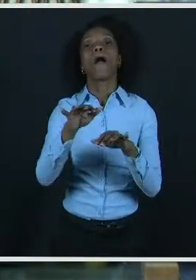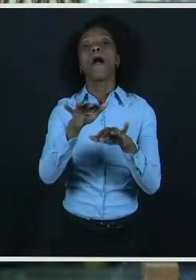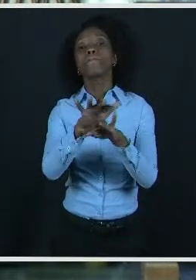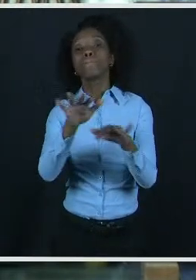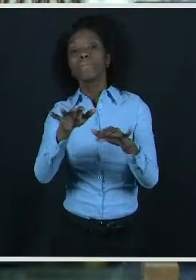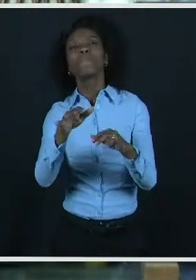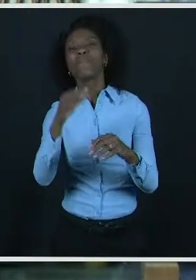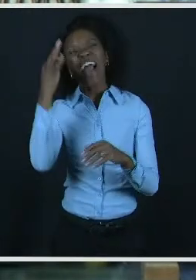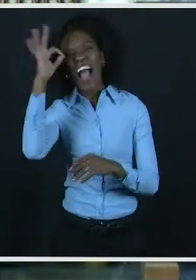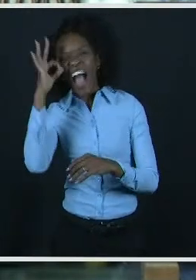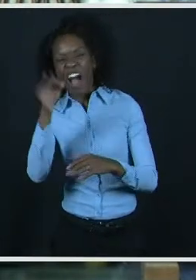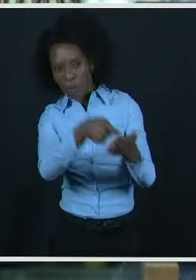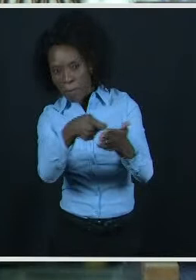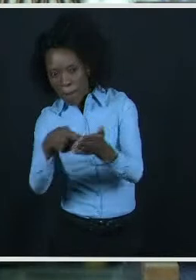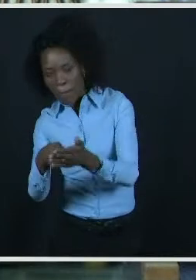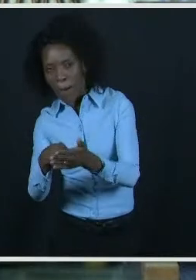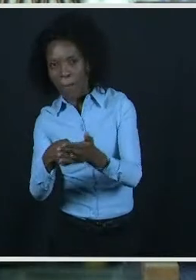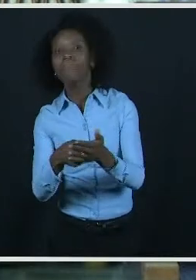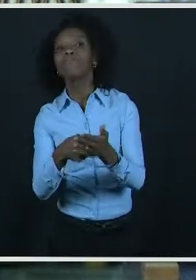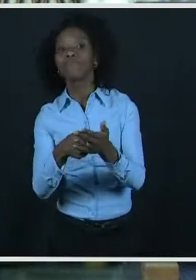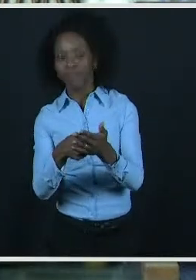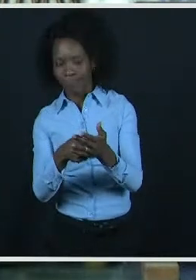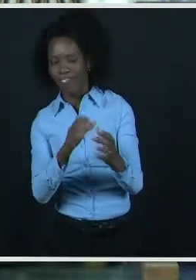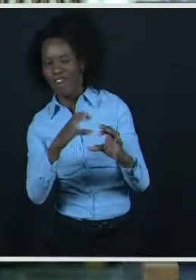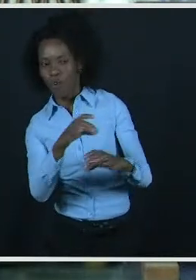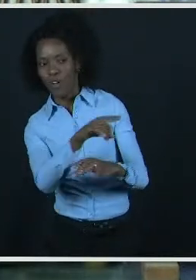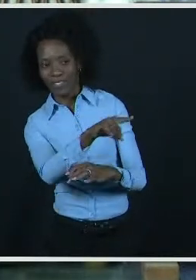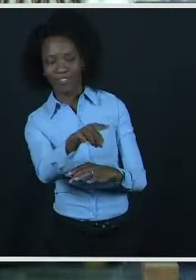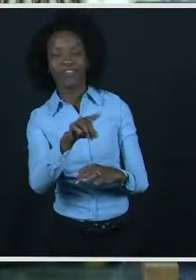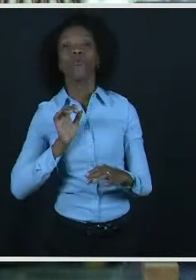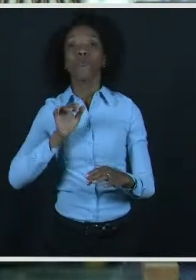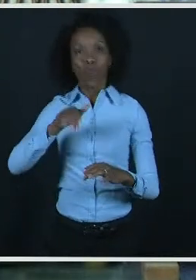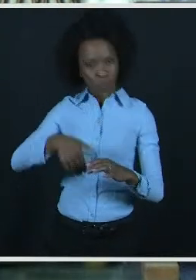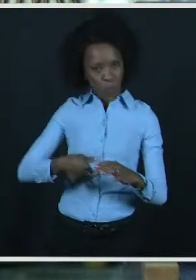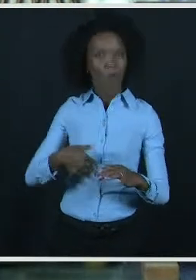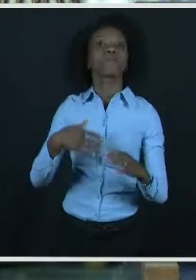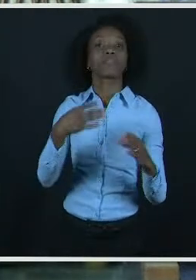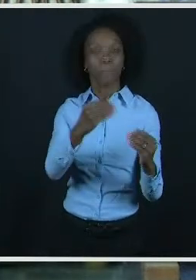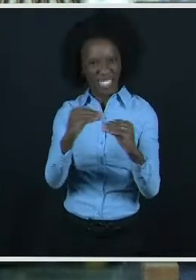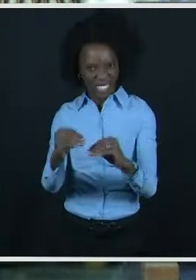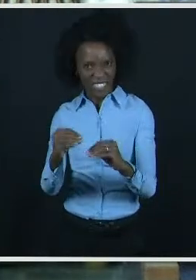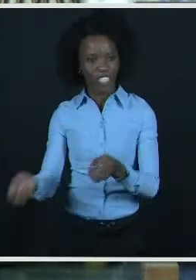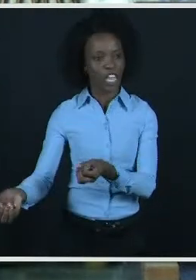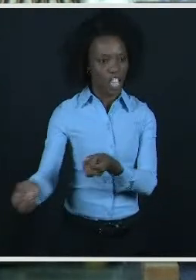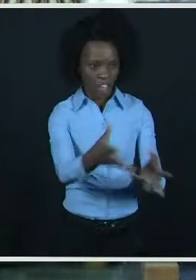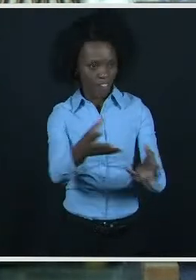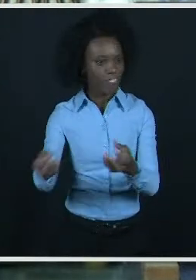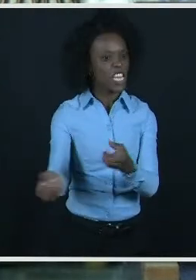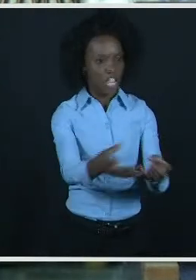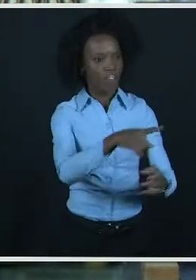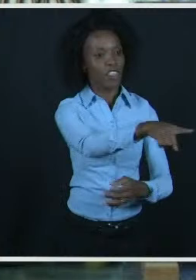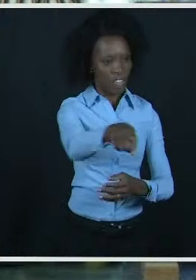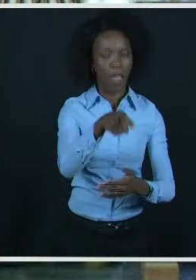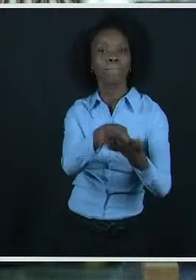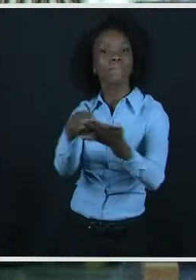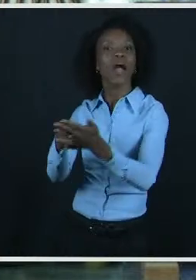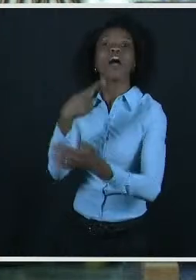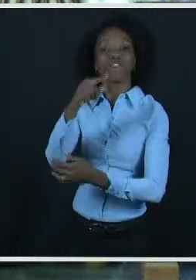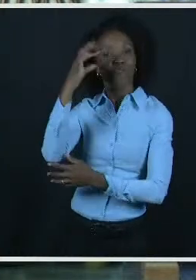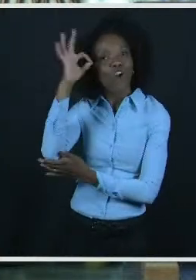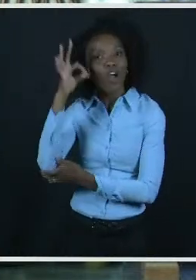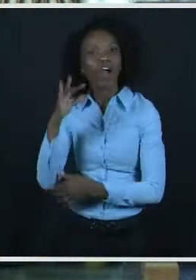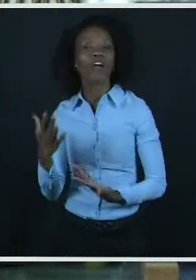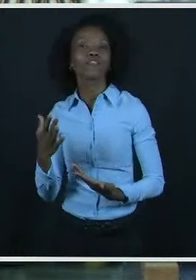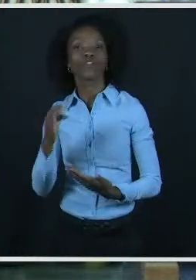businesses, we have sought to establish an enabling environment to support